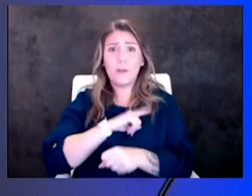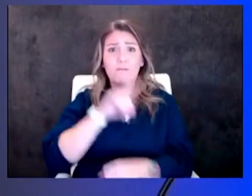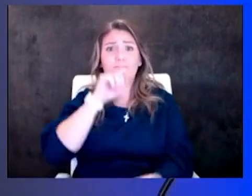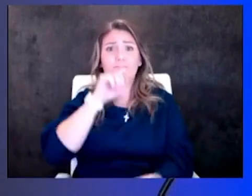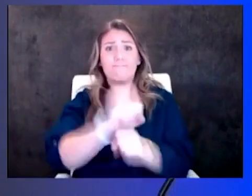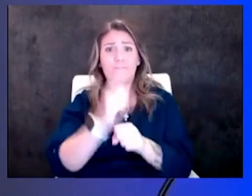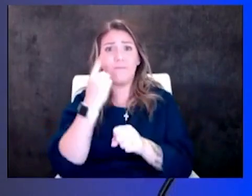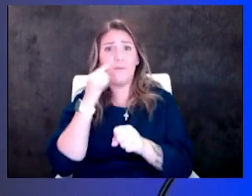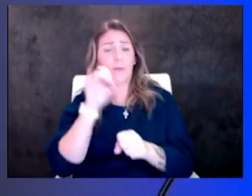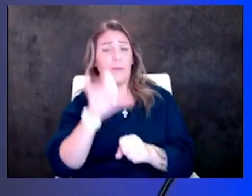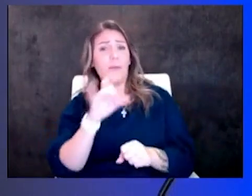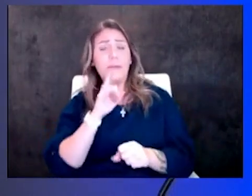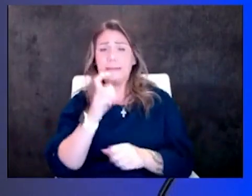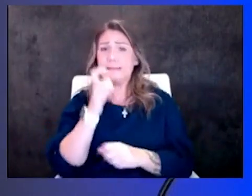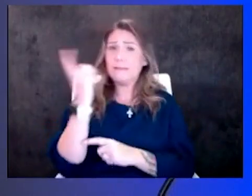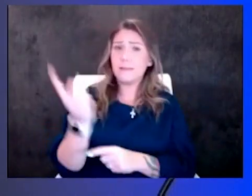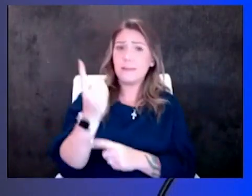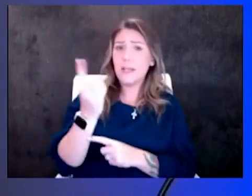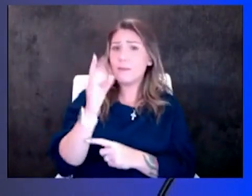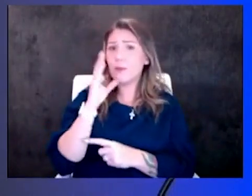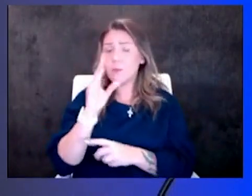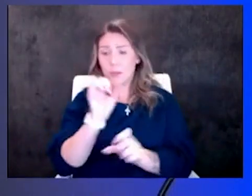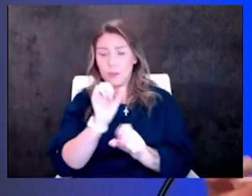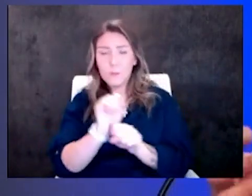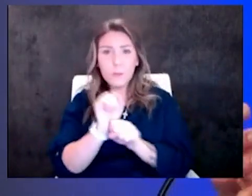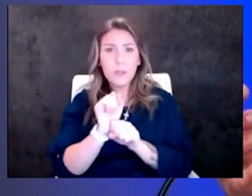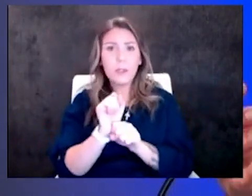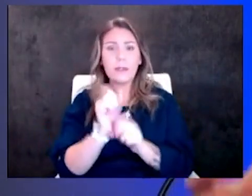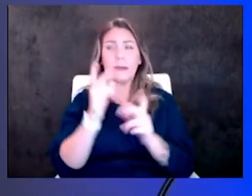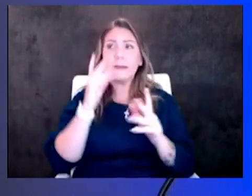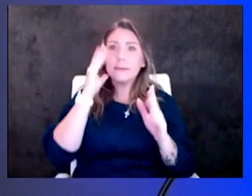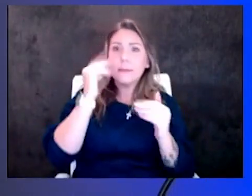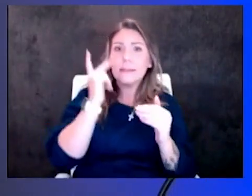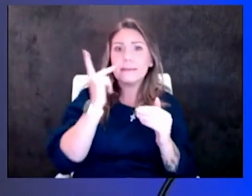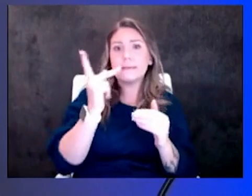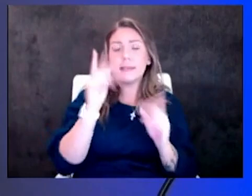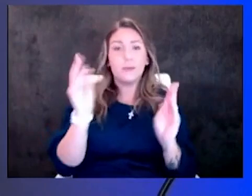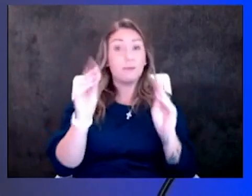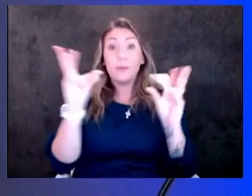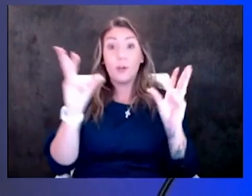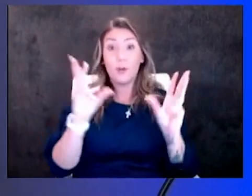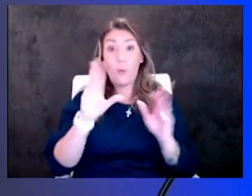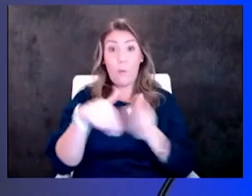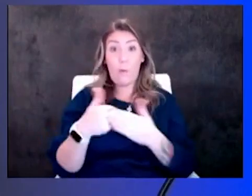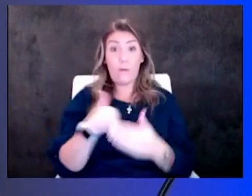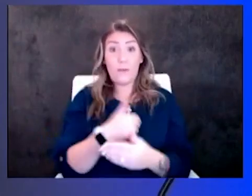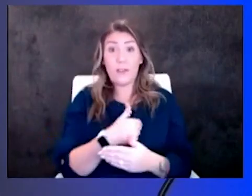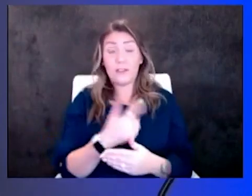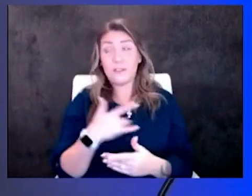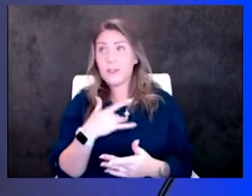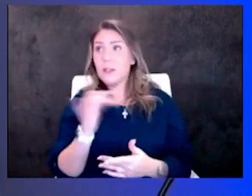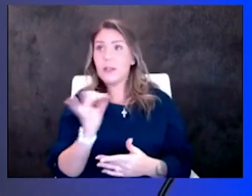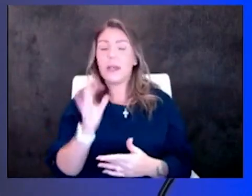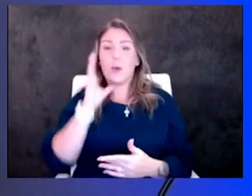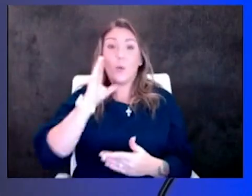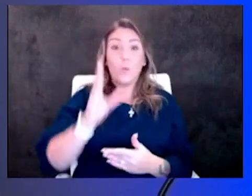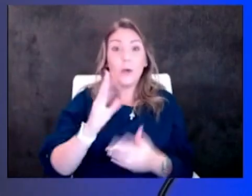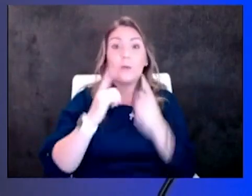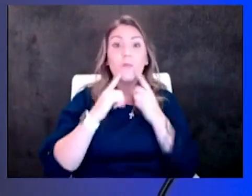where we're going to work and expecting to see miracles. I feel like all of us feel like it's going to work and doing what we're supposed to